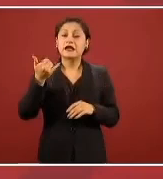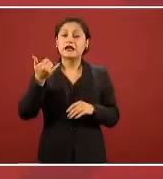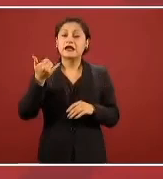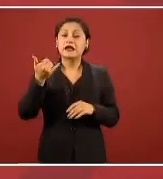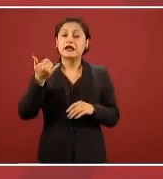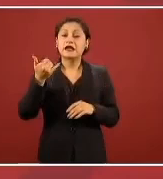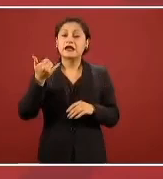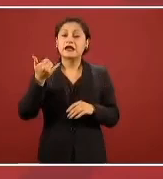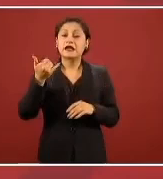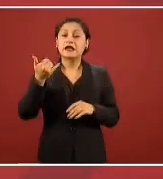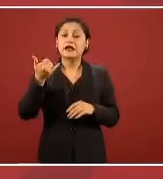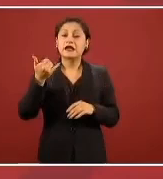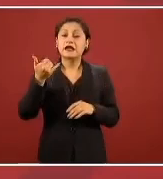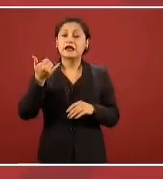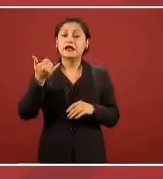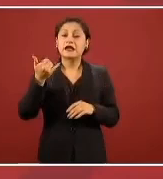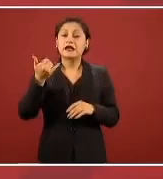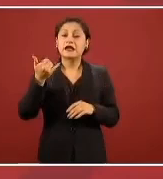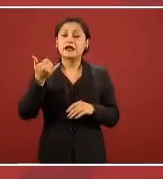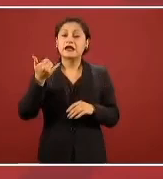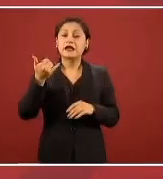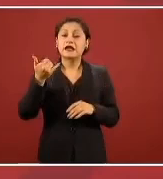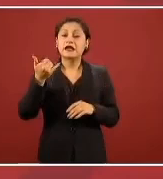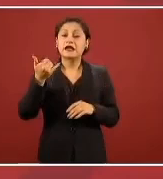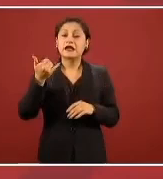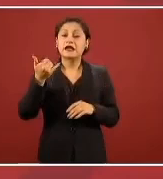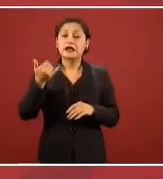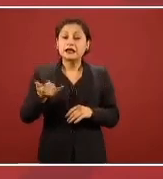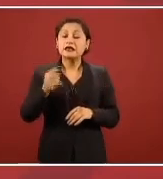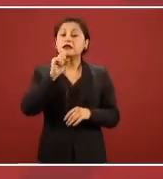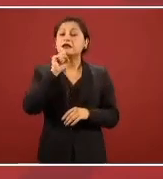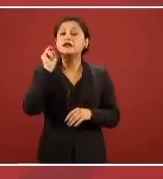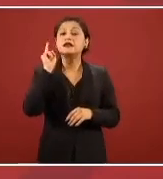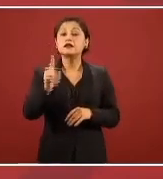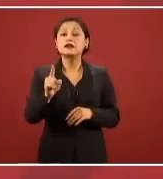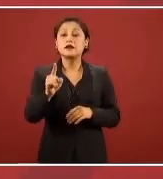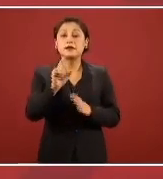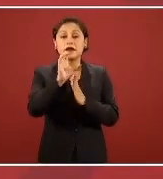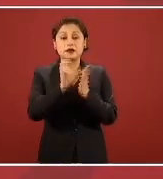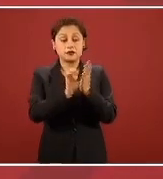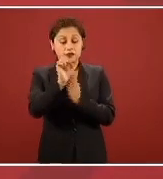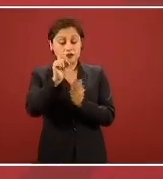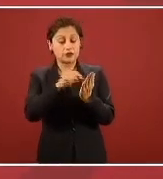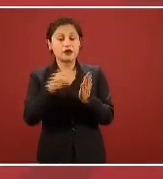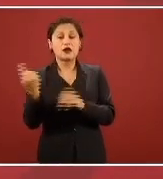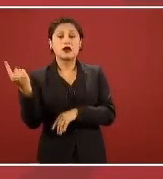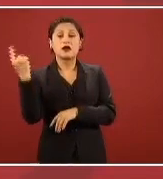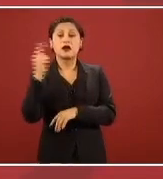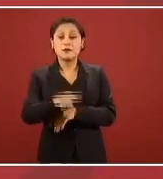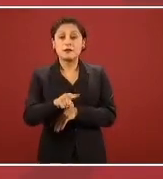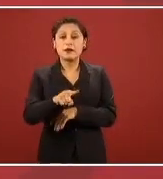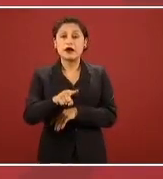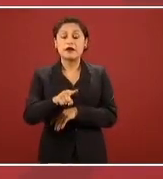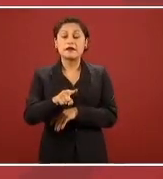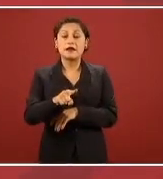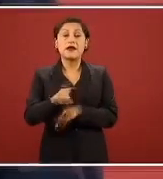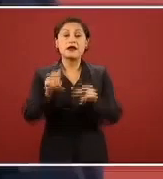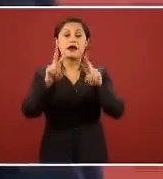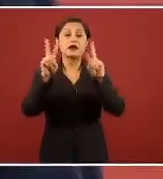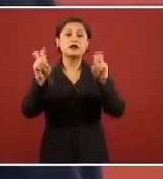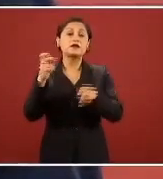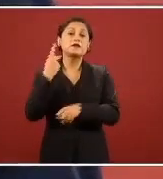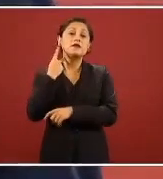are governed by a political system. Federal. That's federal. No es un sistema